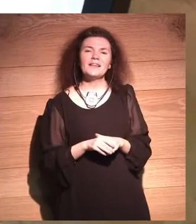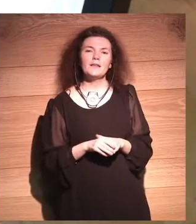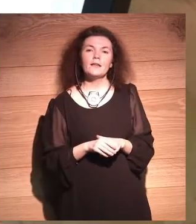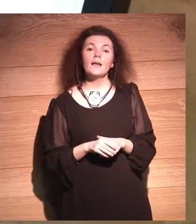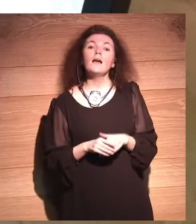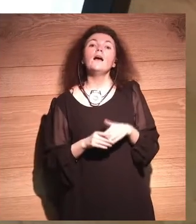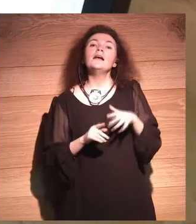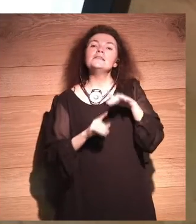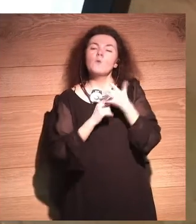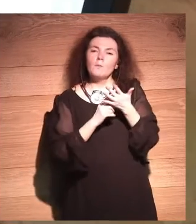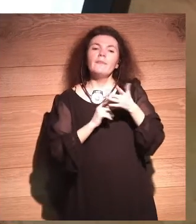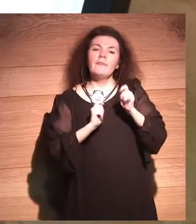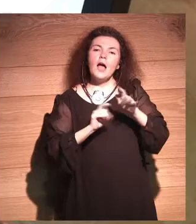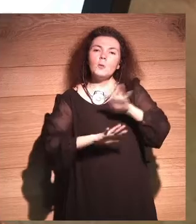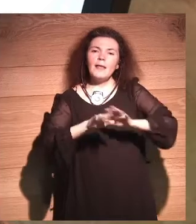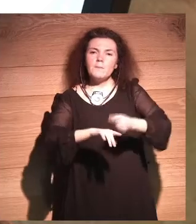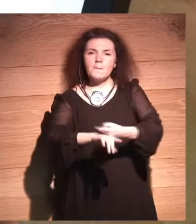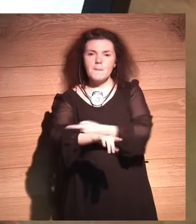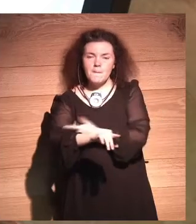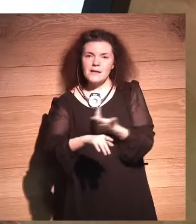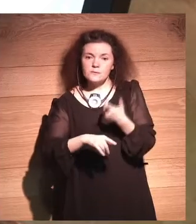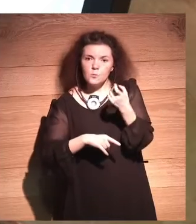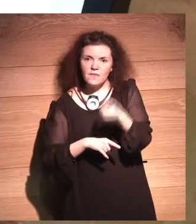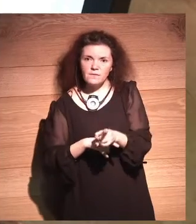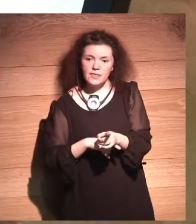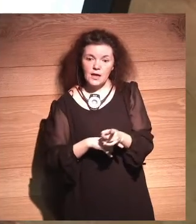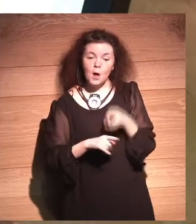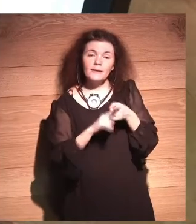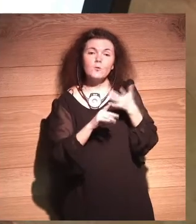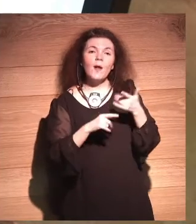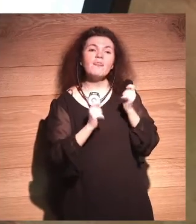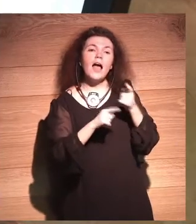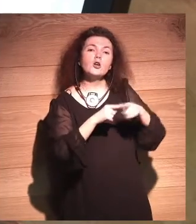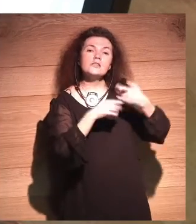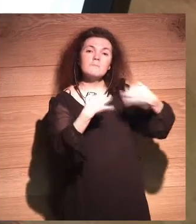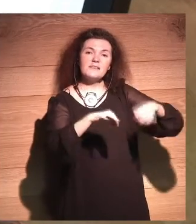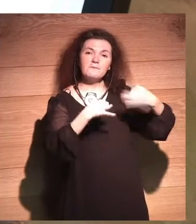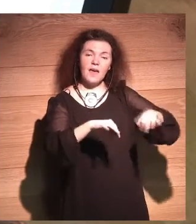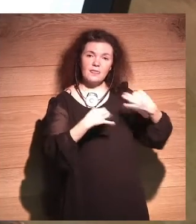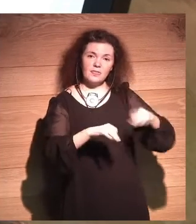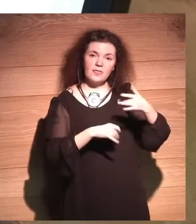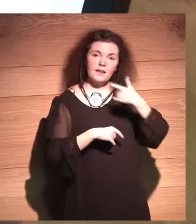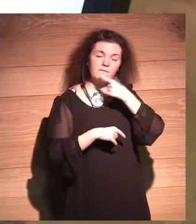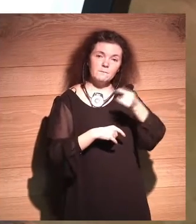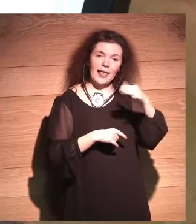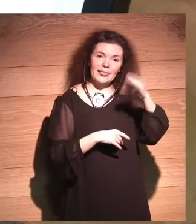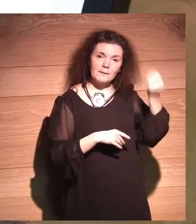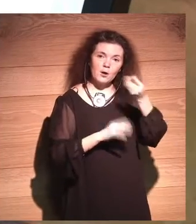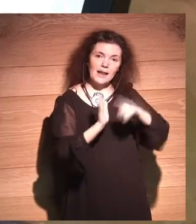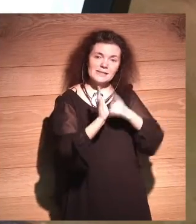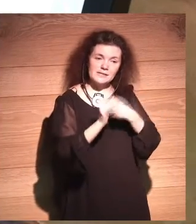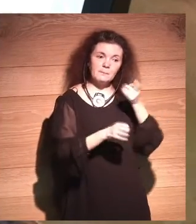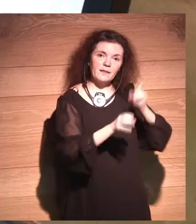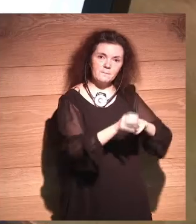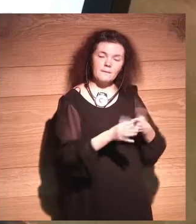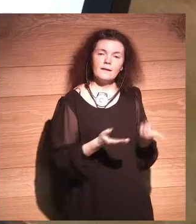what we need to do is to make it simpler as a way to engage people, number one. Number two, does everybody have to participate on every topic? No,